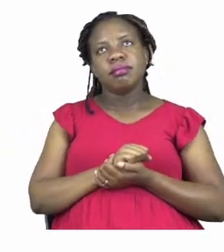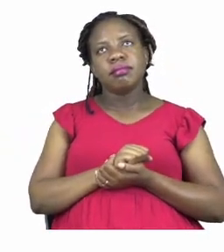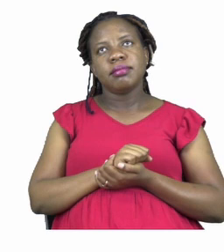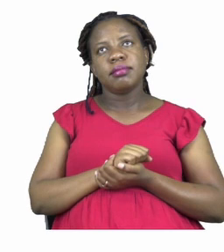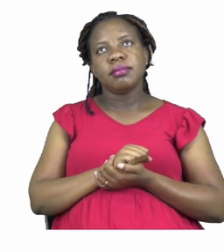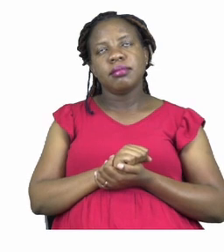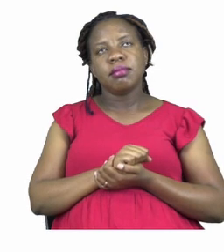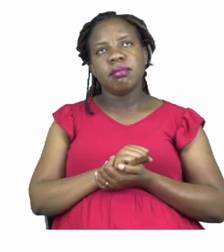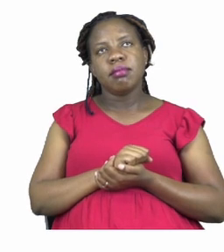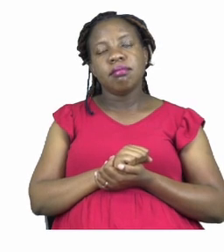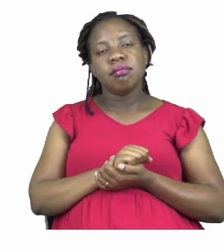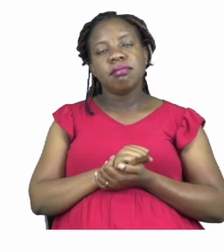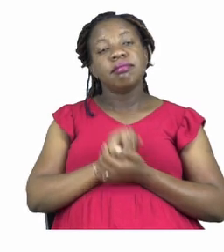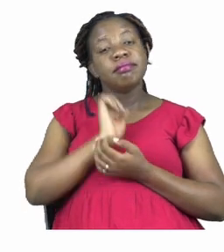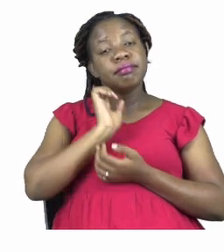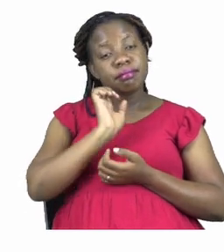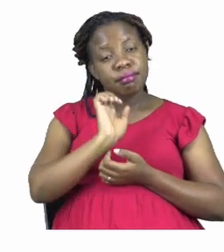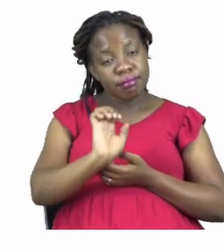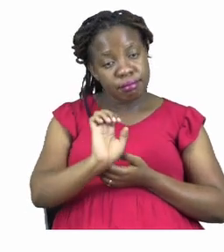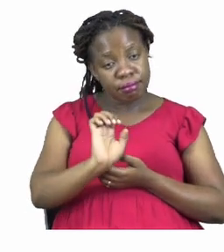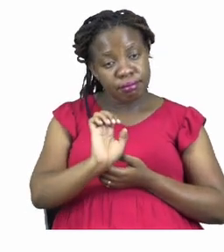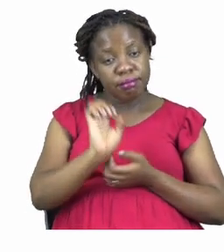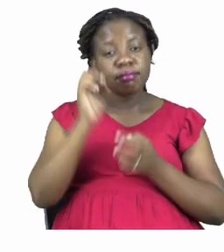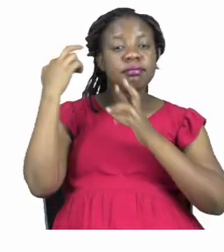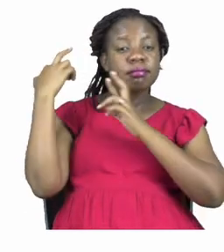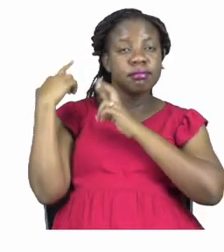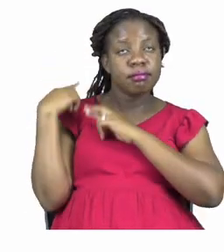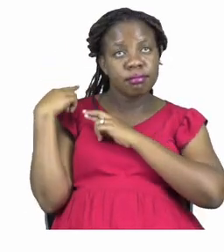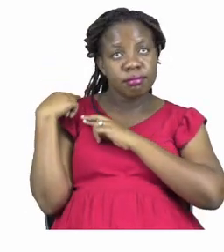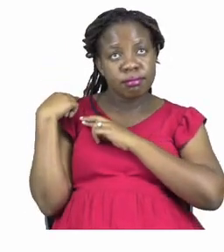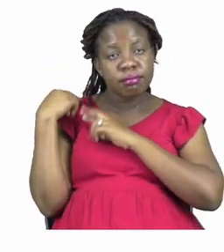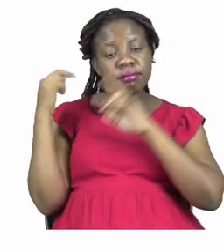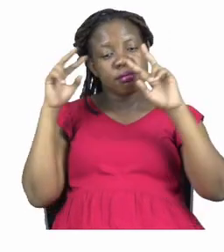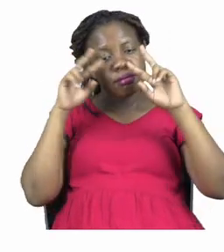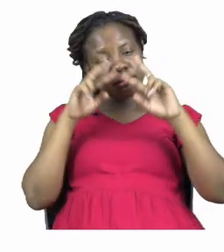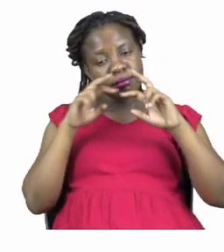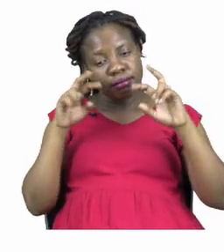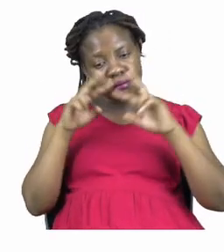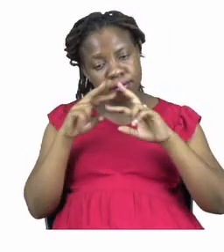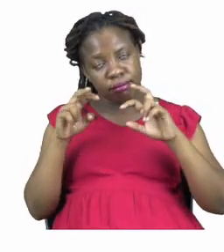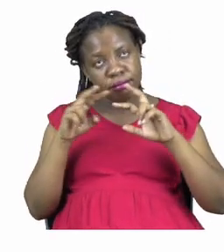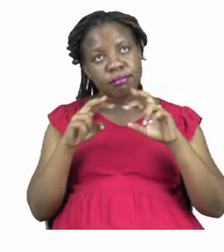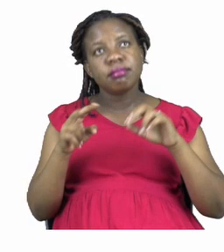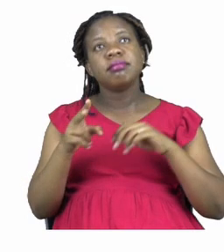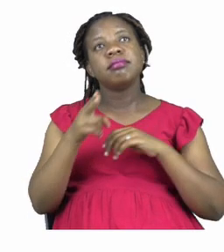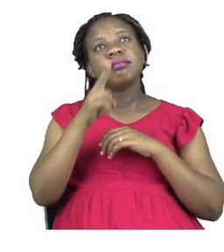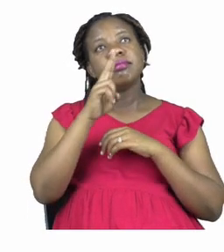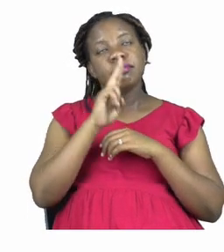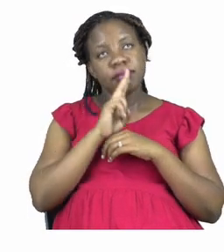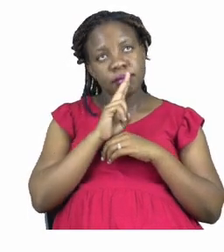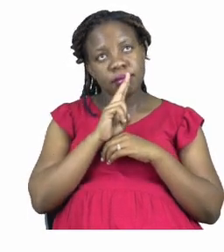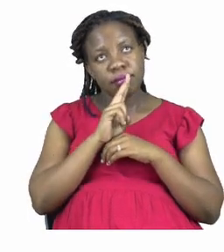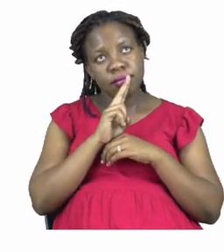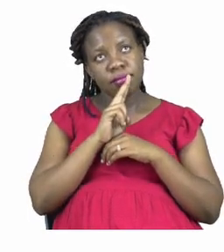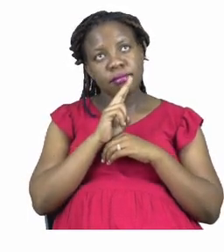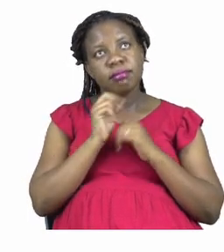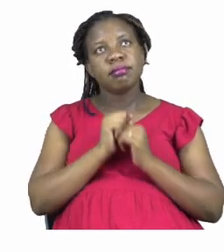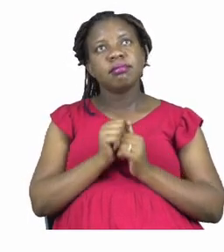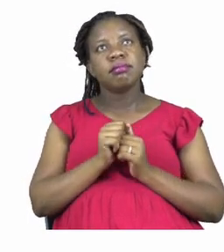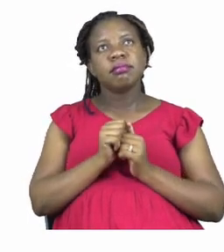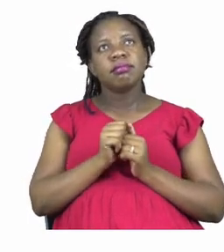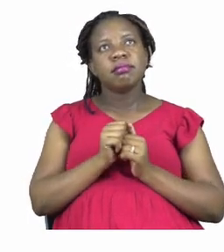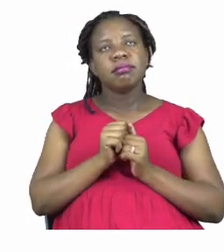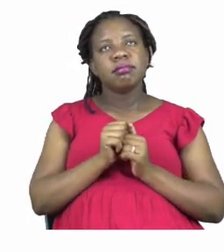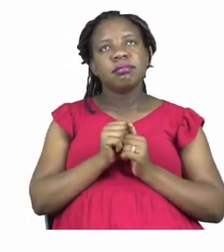to be your job to try and find out what the answer is if we add 10 to every